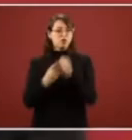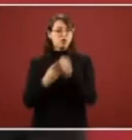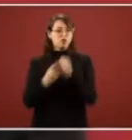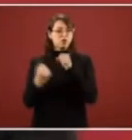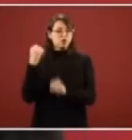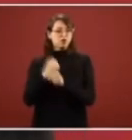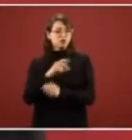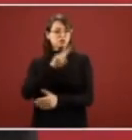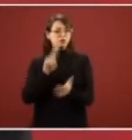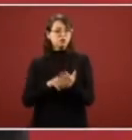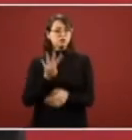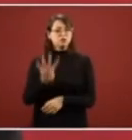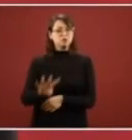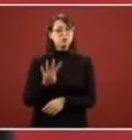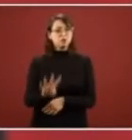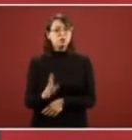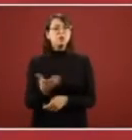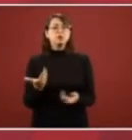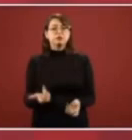debt.